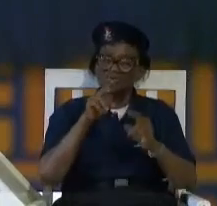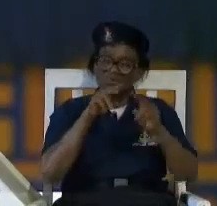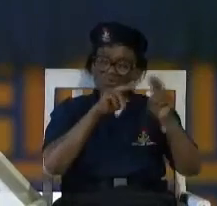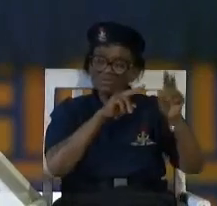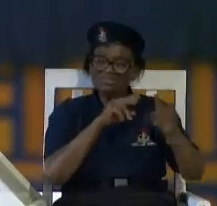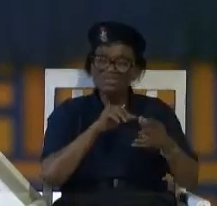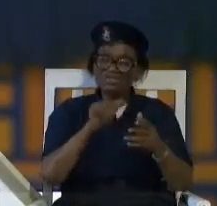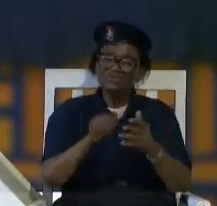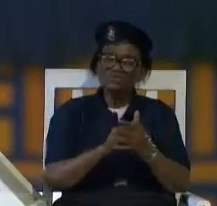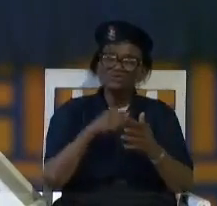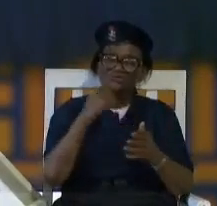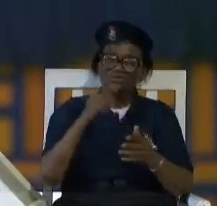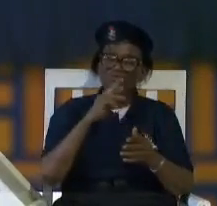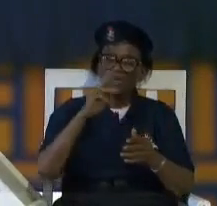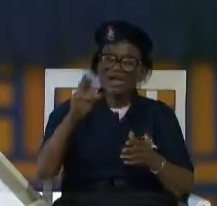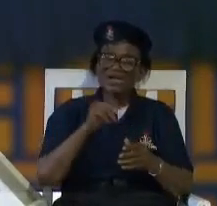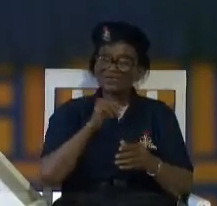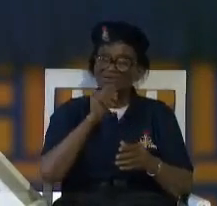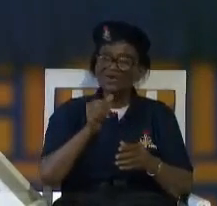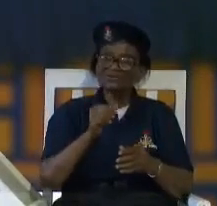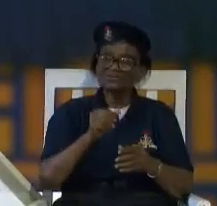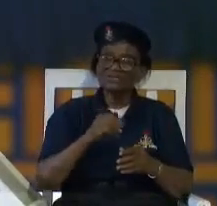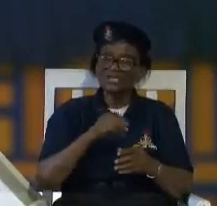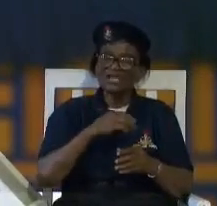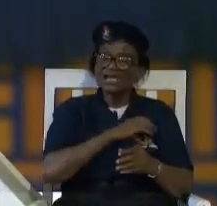Those who are not Christians can watch.